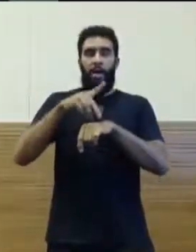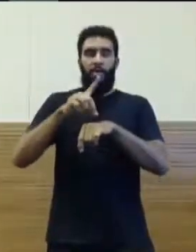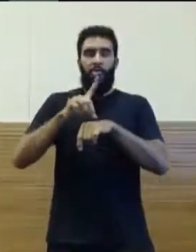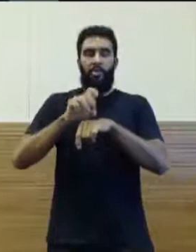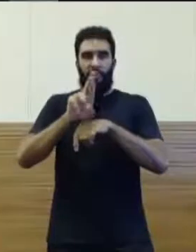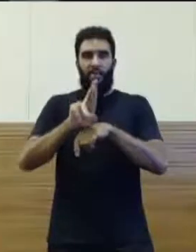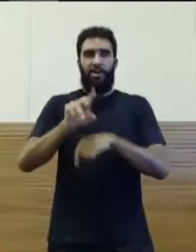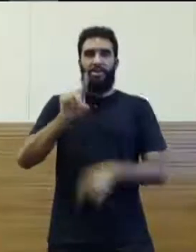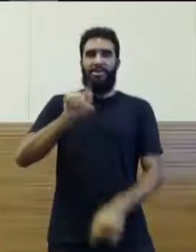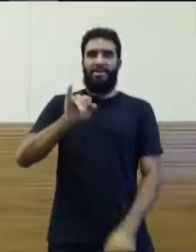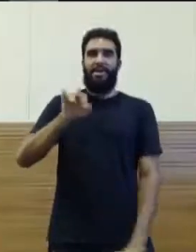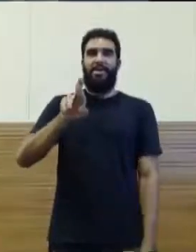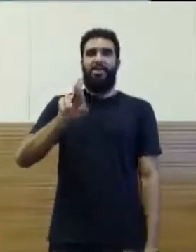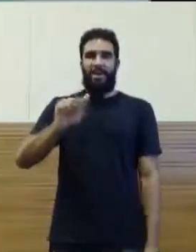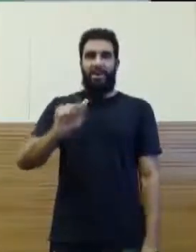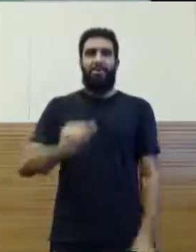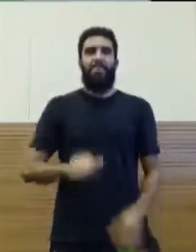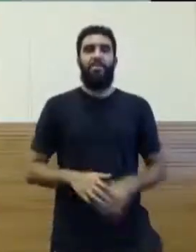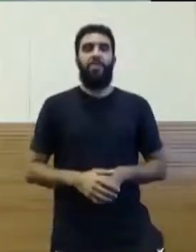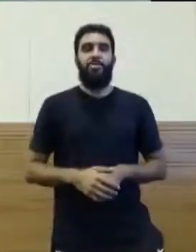Dr. Alvarez.